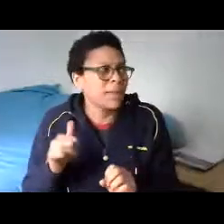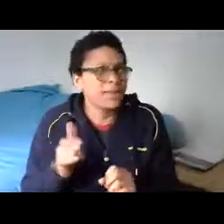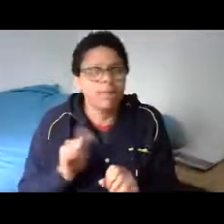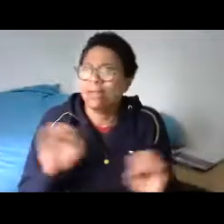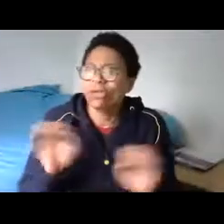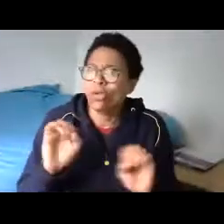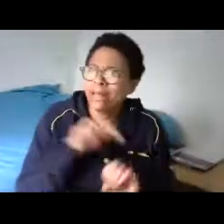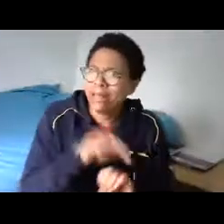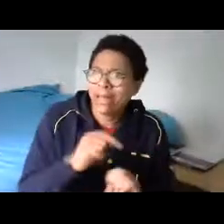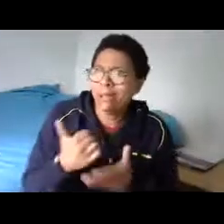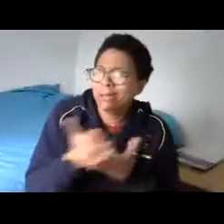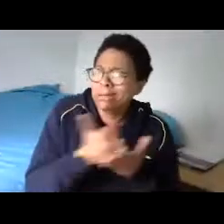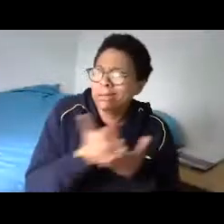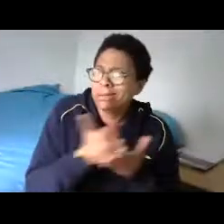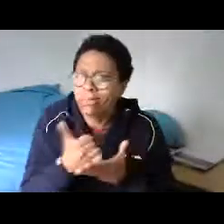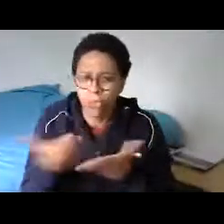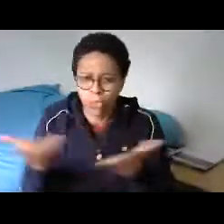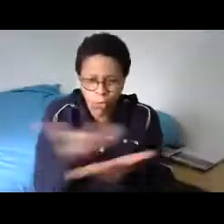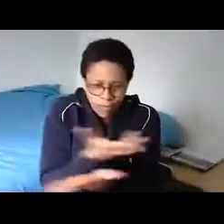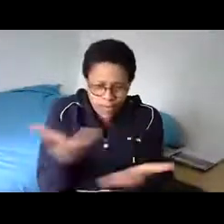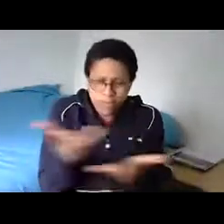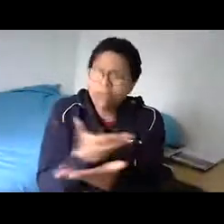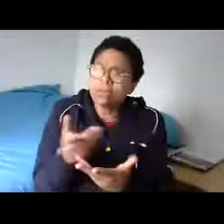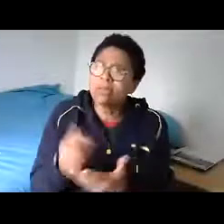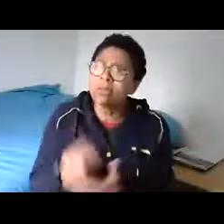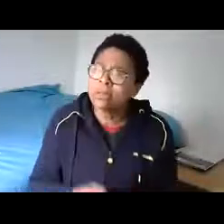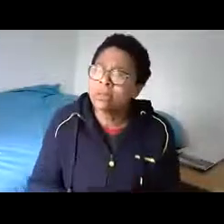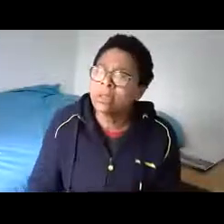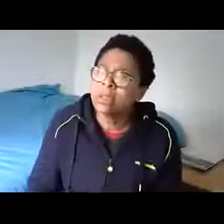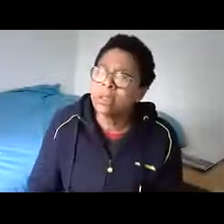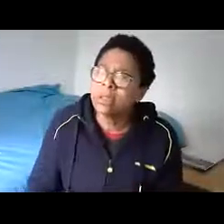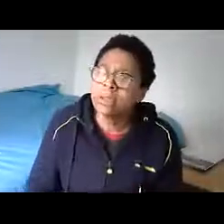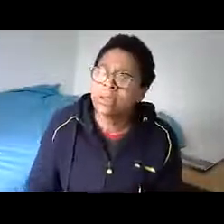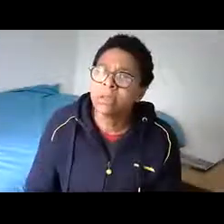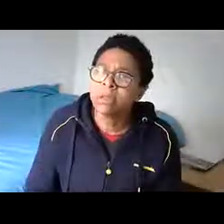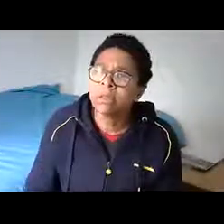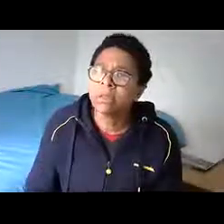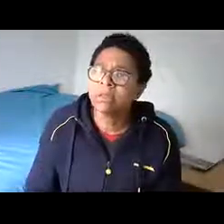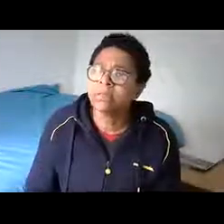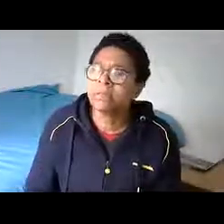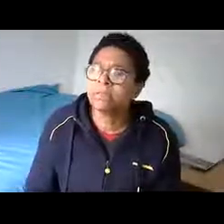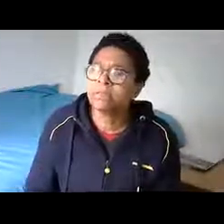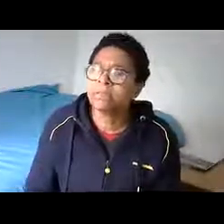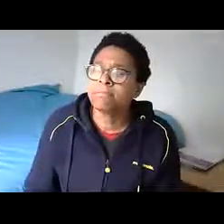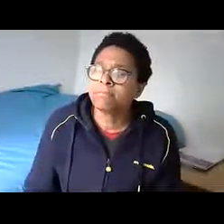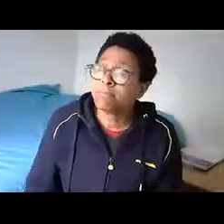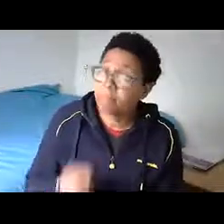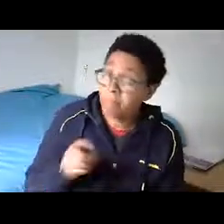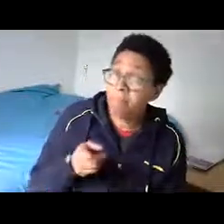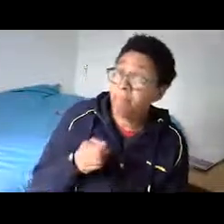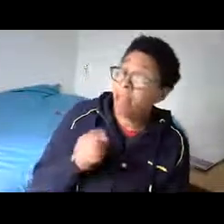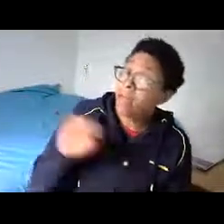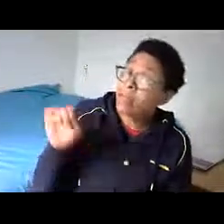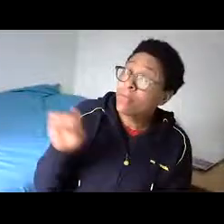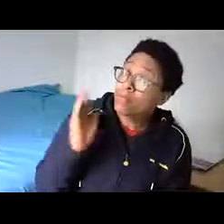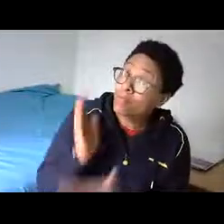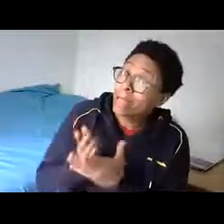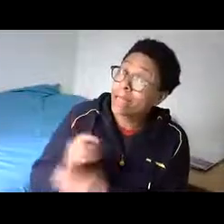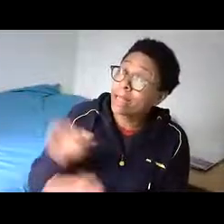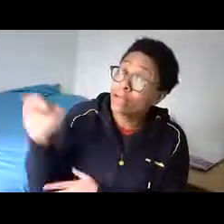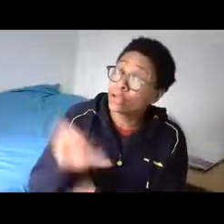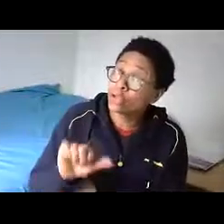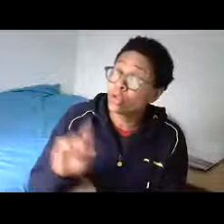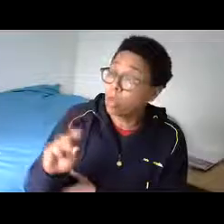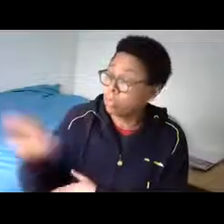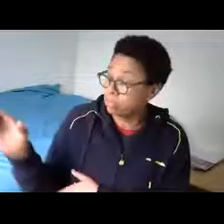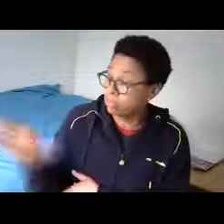that person, or no one else who's appropriate to help that person, then they should appoint a Care